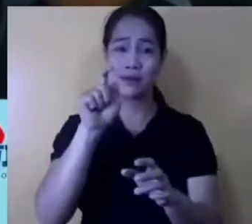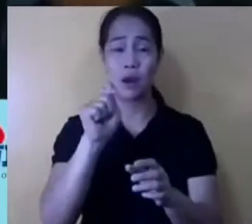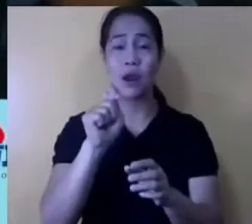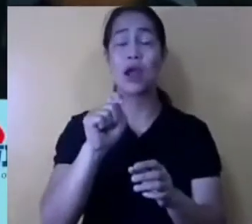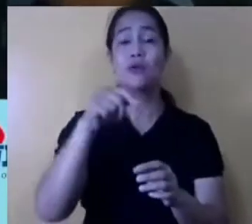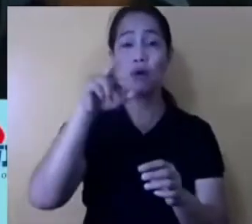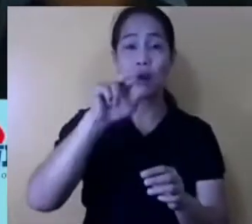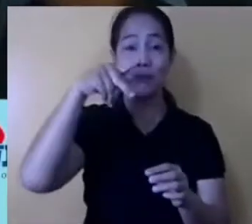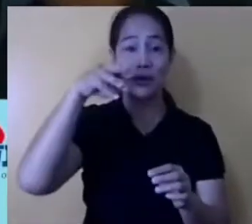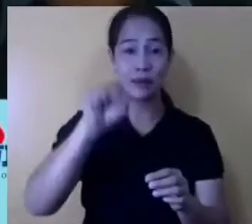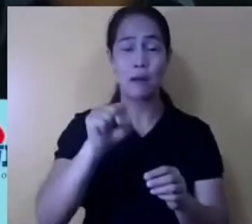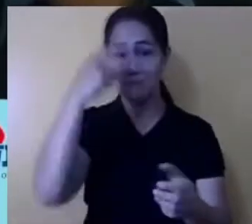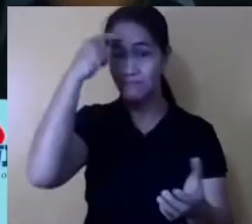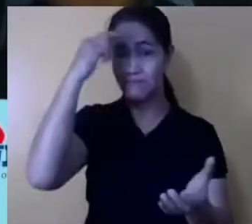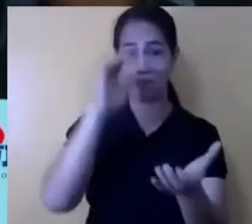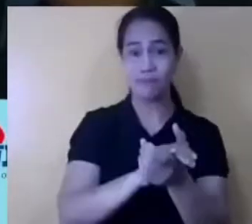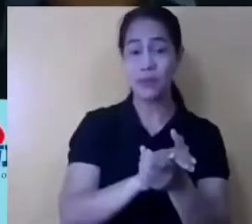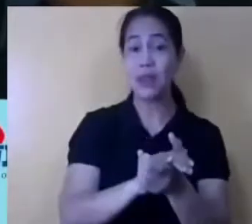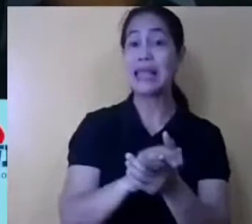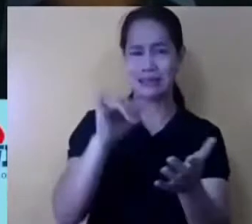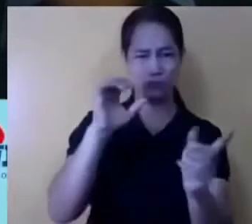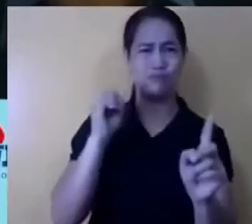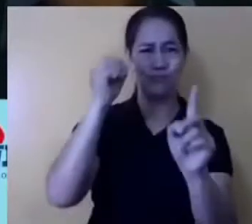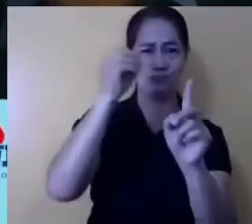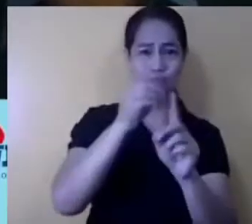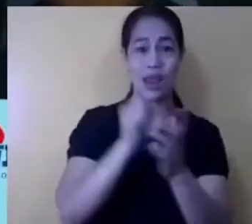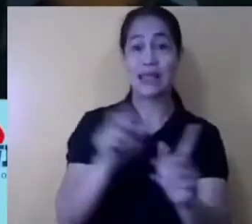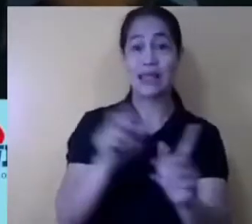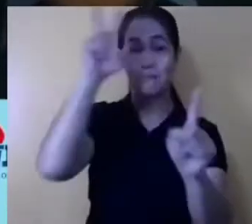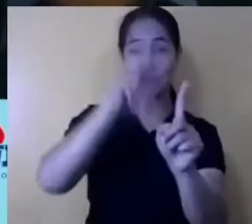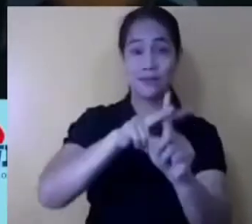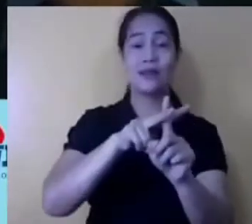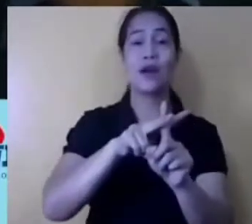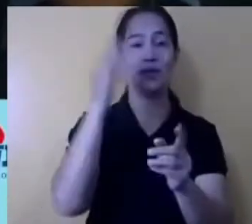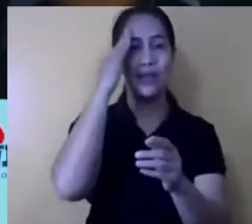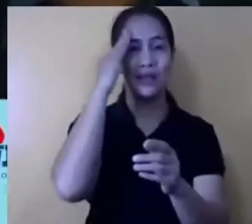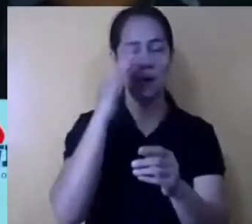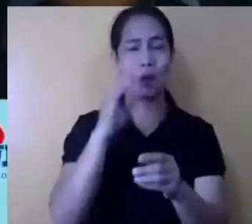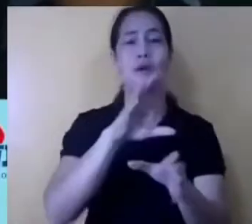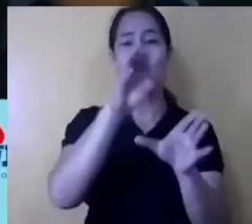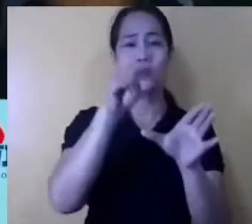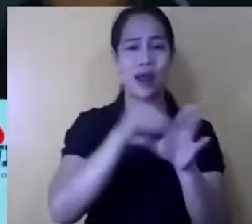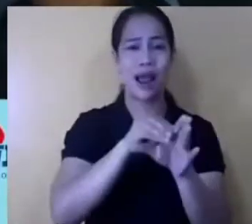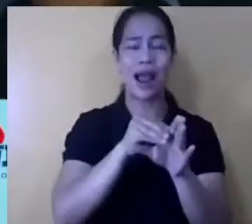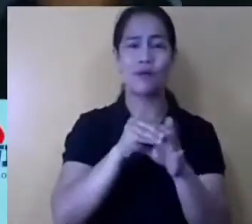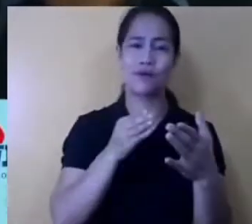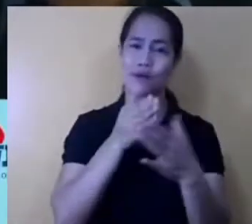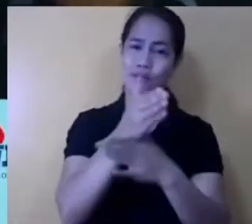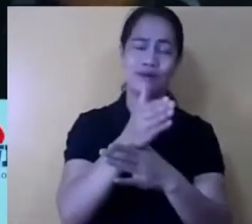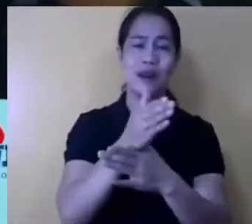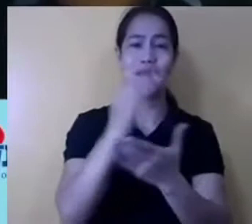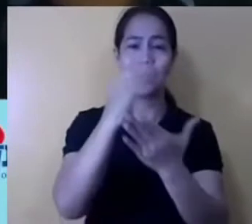we believe that this objective, the application of knowledge of content within and across curriculum teaching areas,